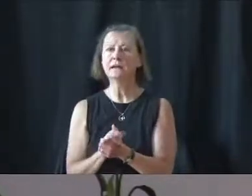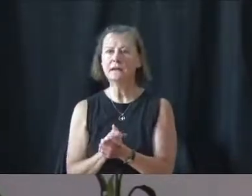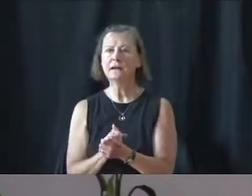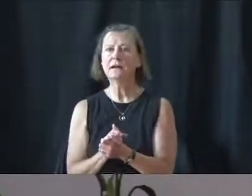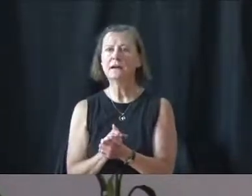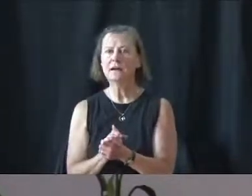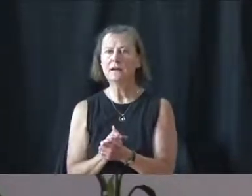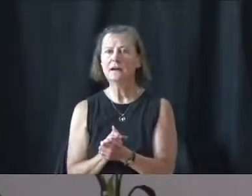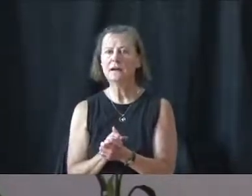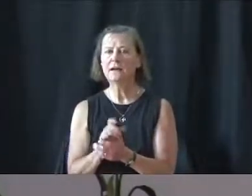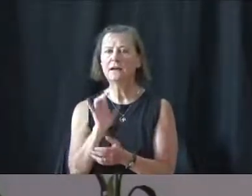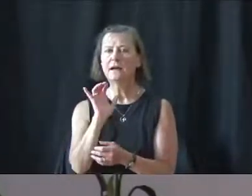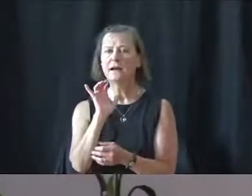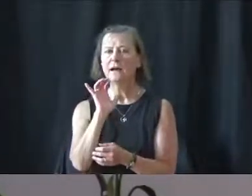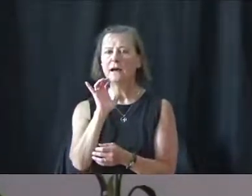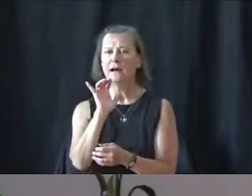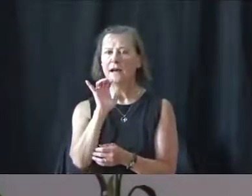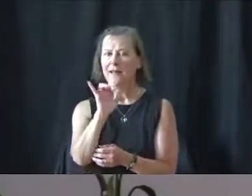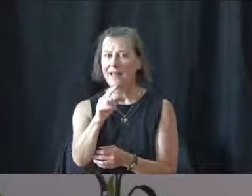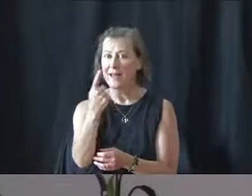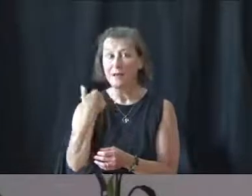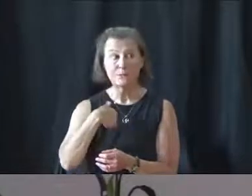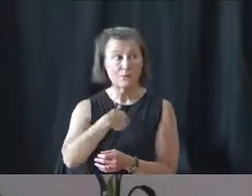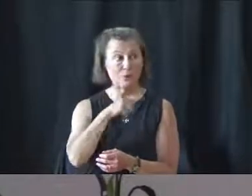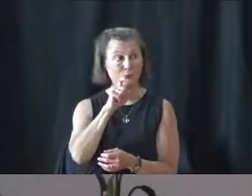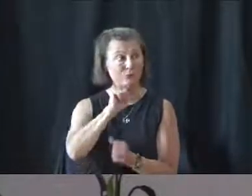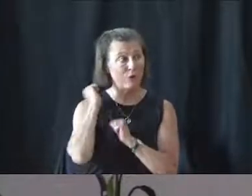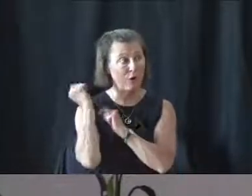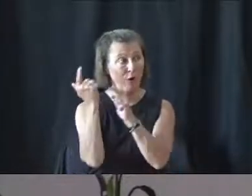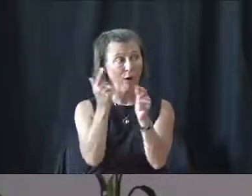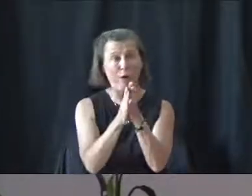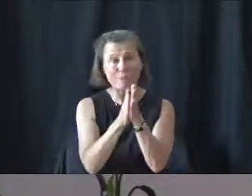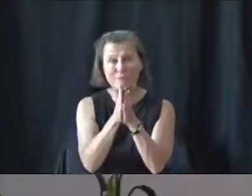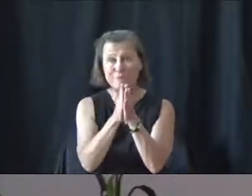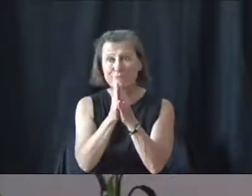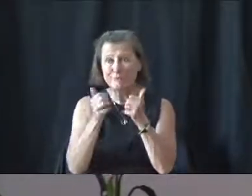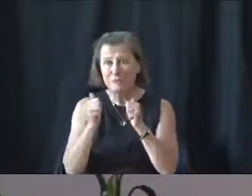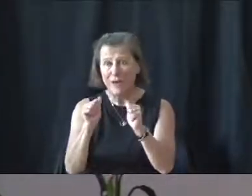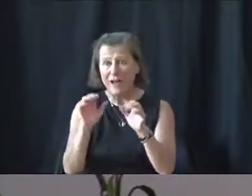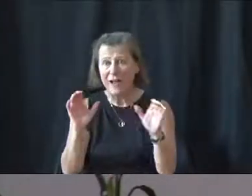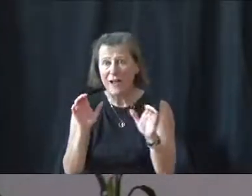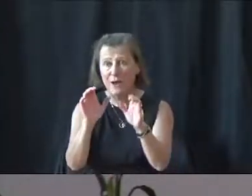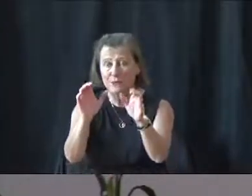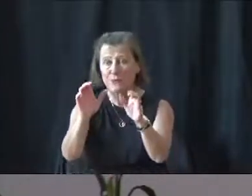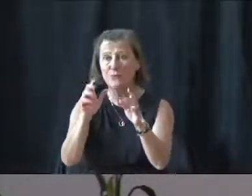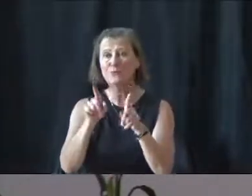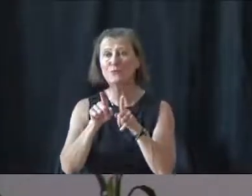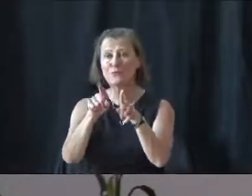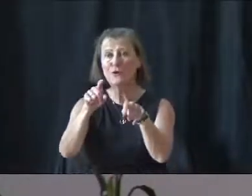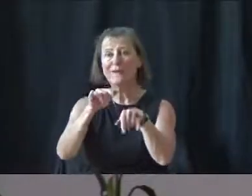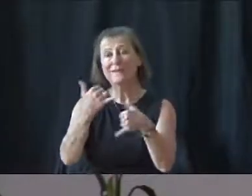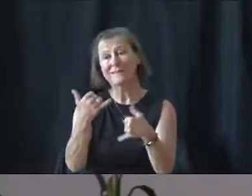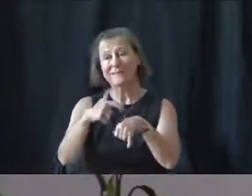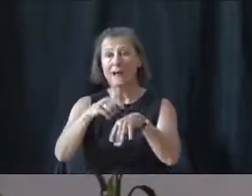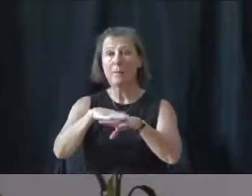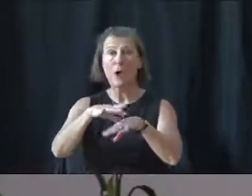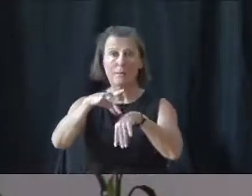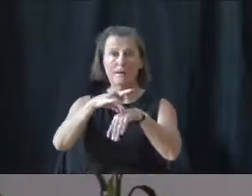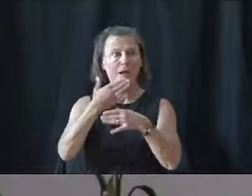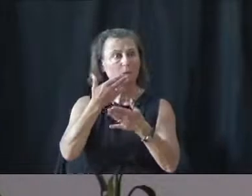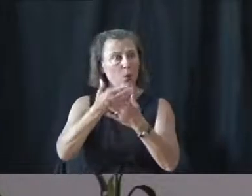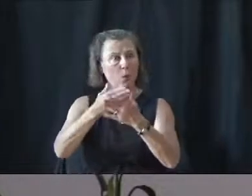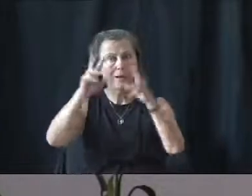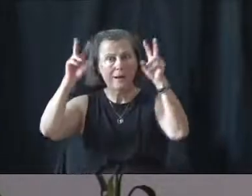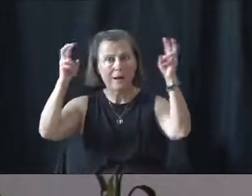there's something we should all aspire to do in our precious time on this planet. And it's a good item for anybody's bucket